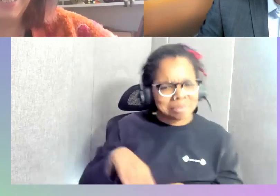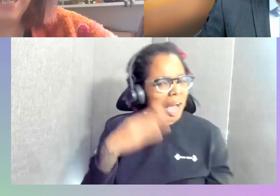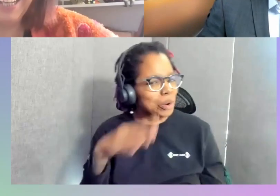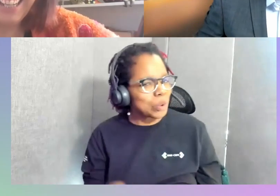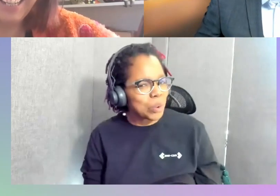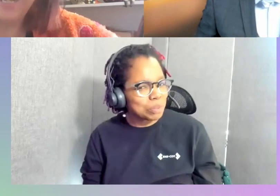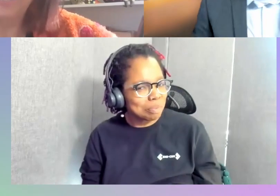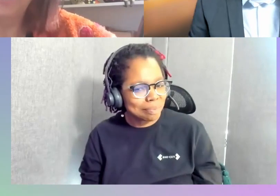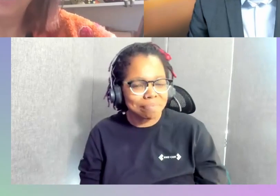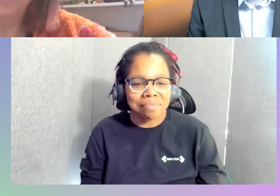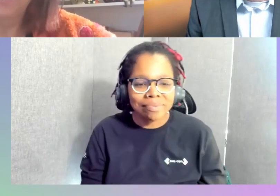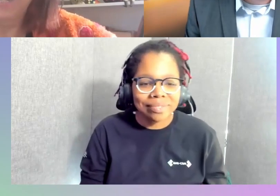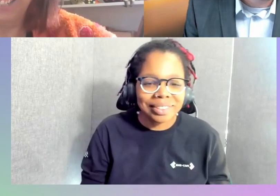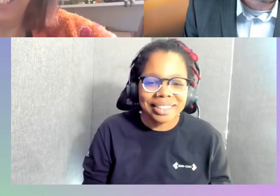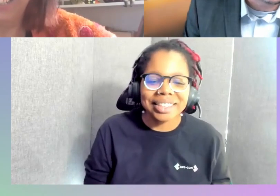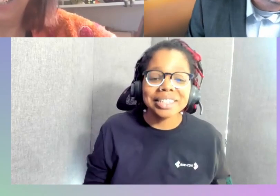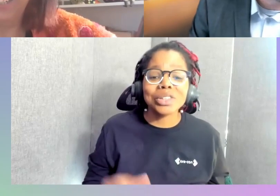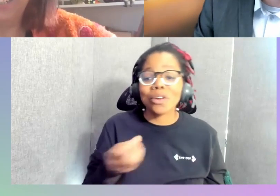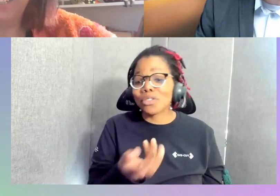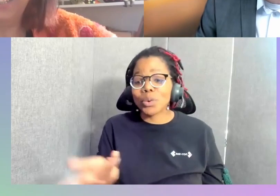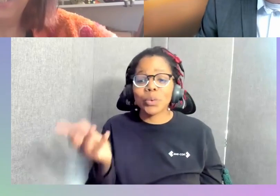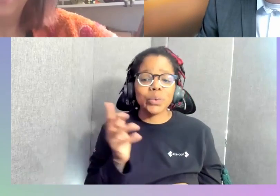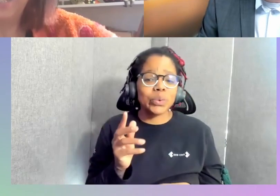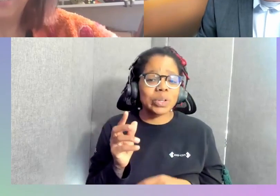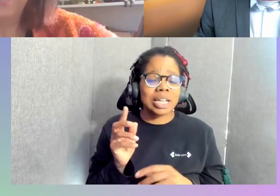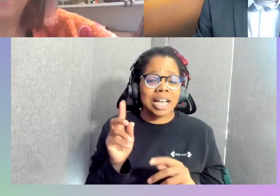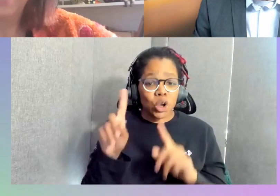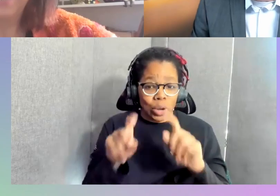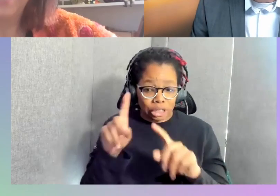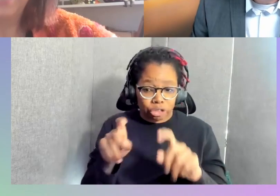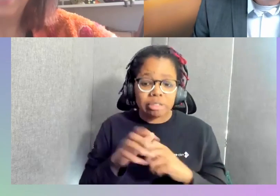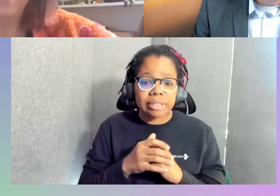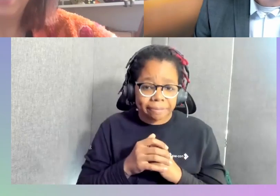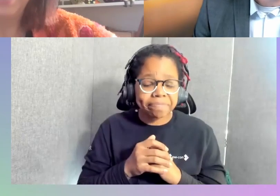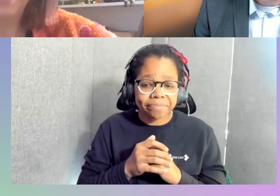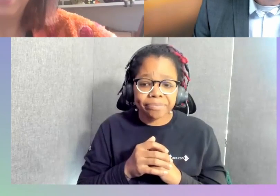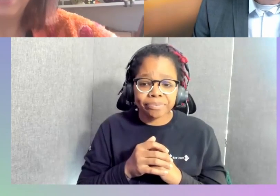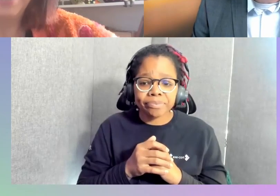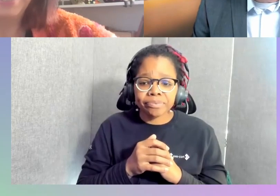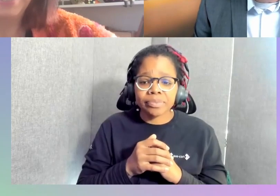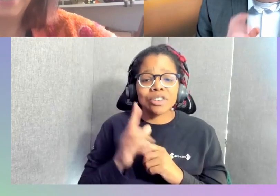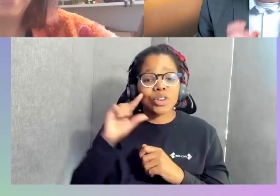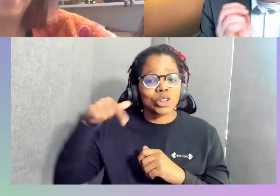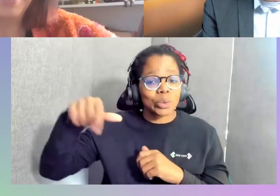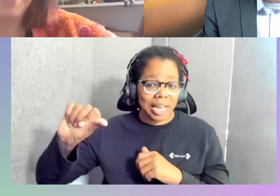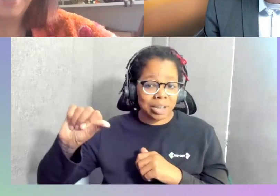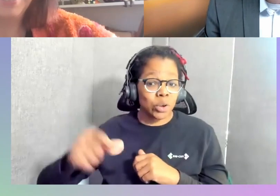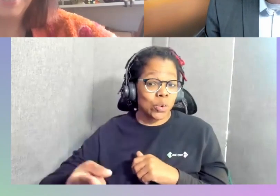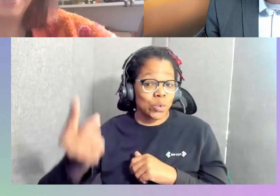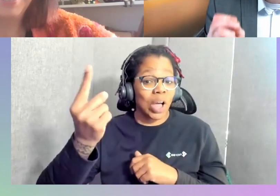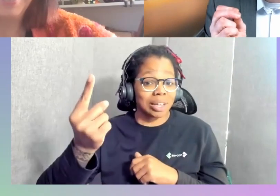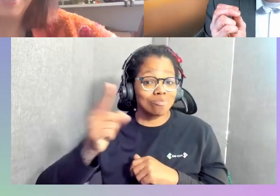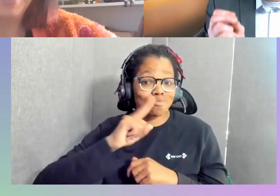know. So, so there is a couple questions that we have in our Q&A. There's one of them that's